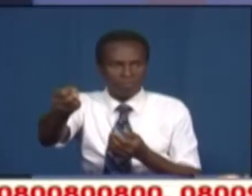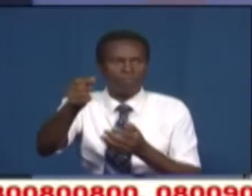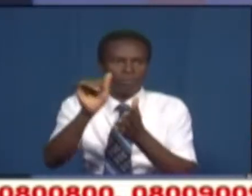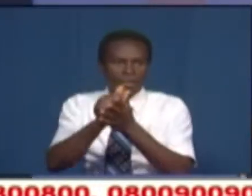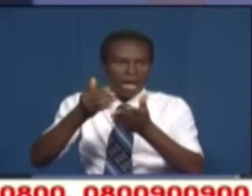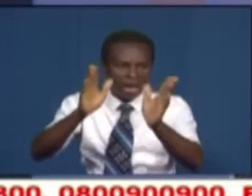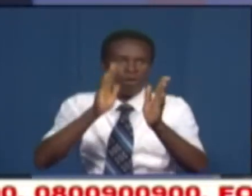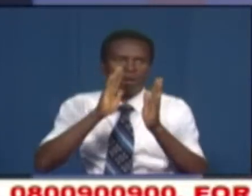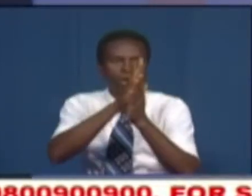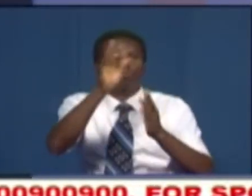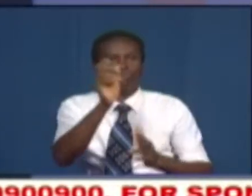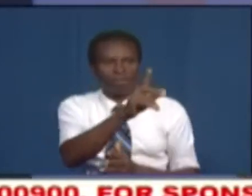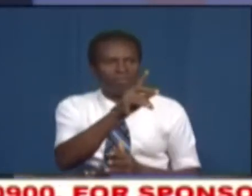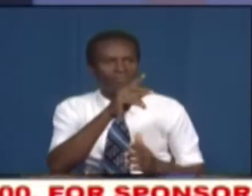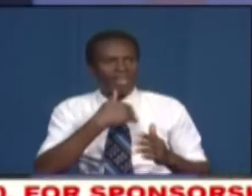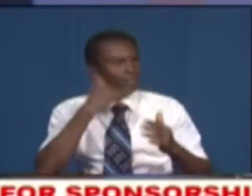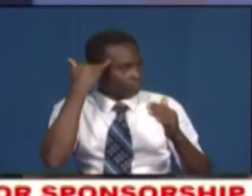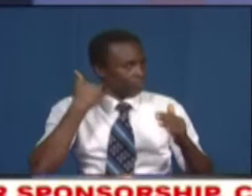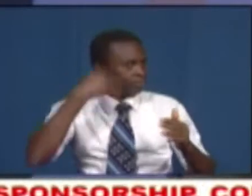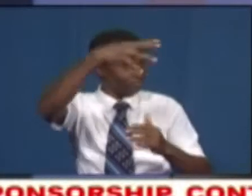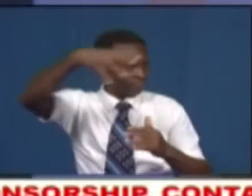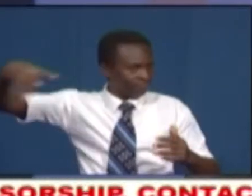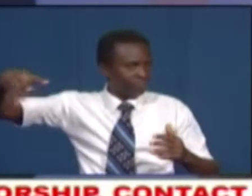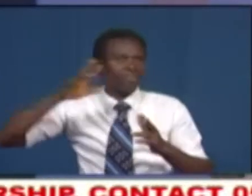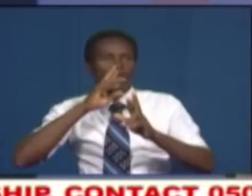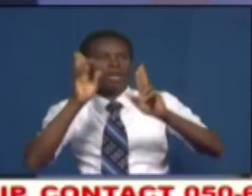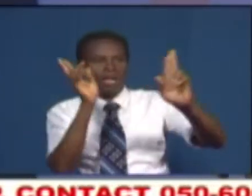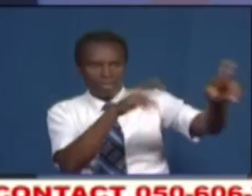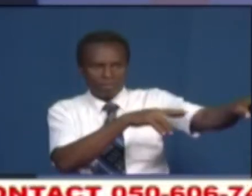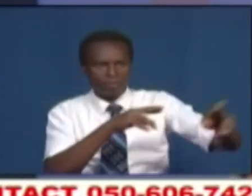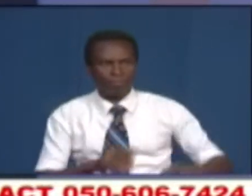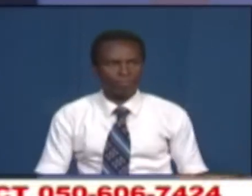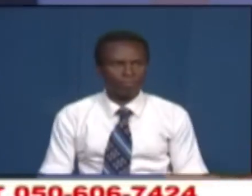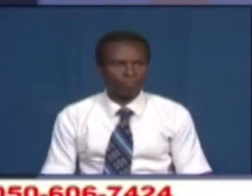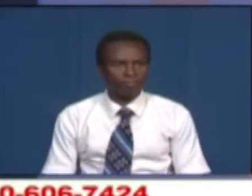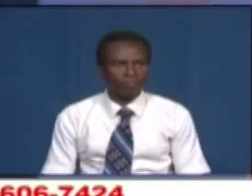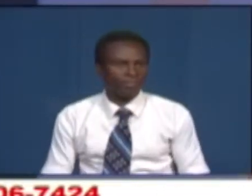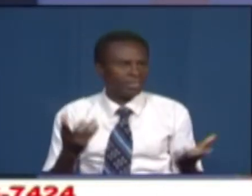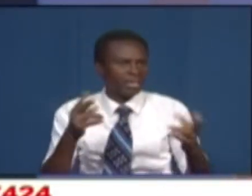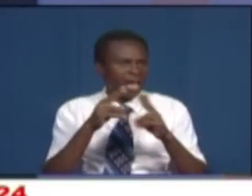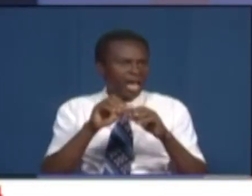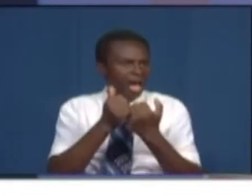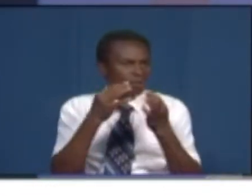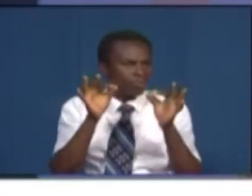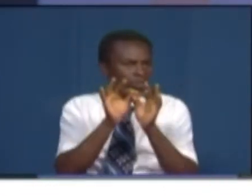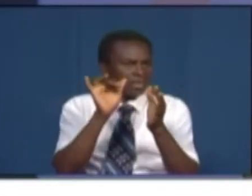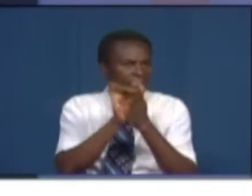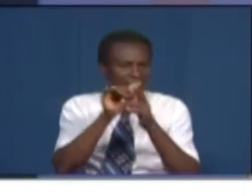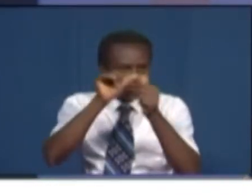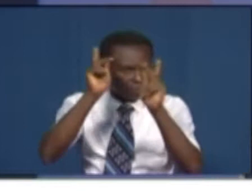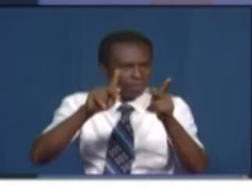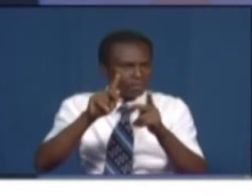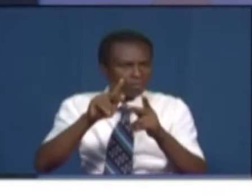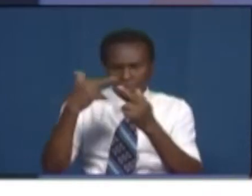mentioned, together with Mrs. Auntie Gertrude and Abigail, how important it is for every single person to play a role. So it's not just